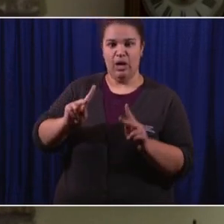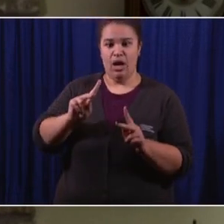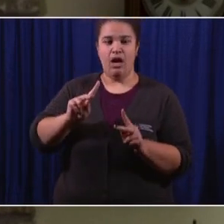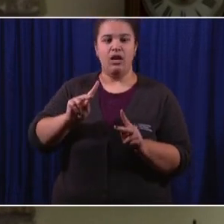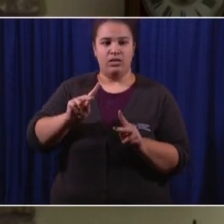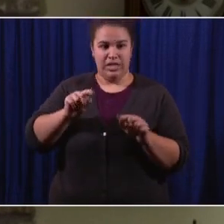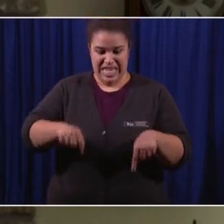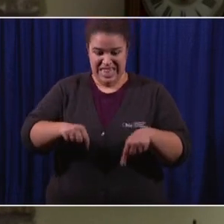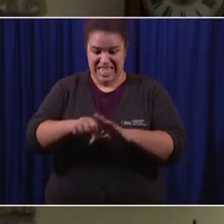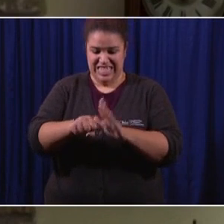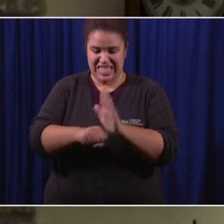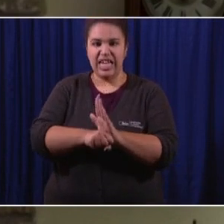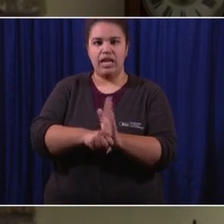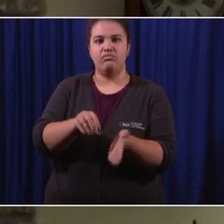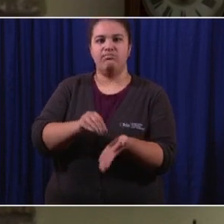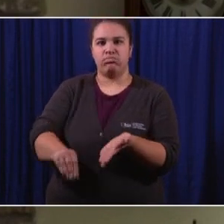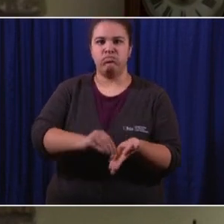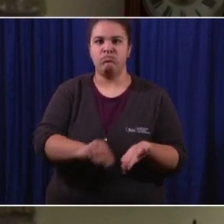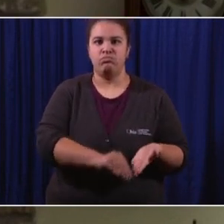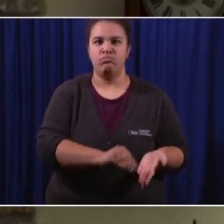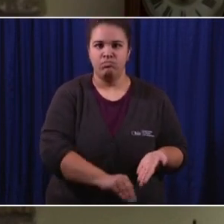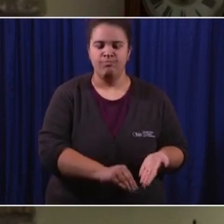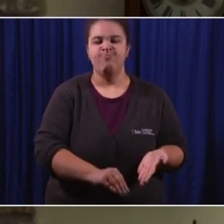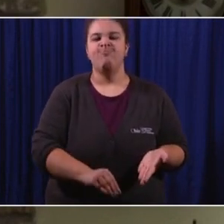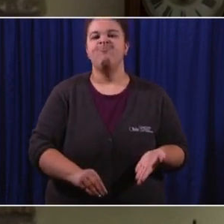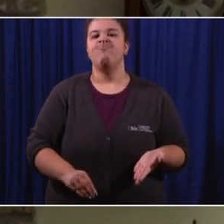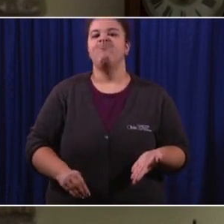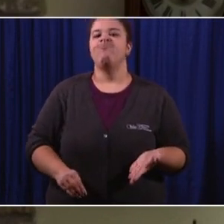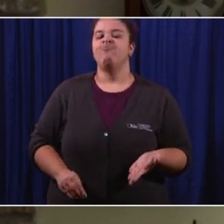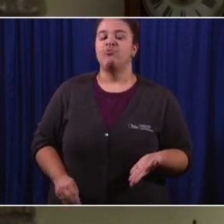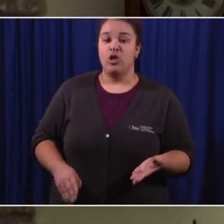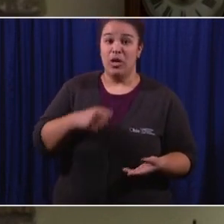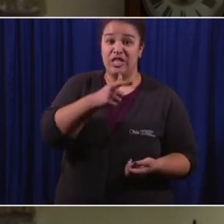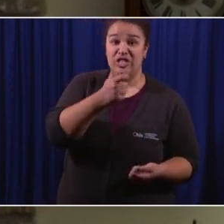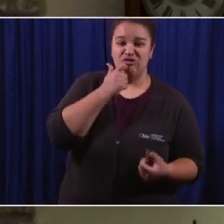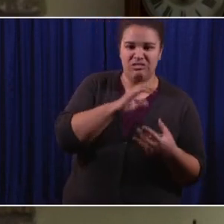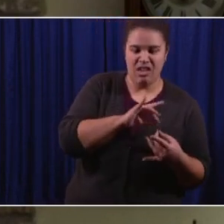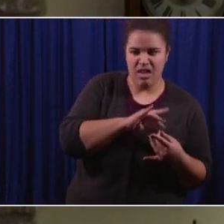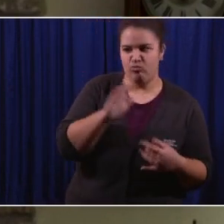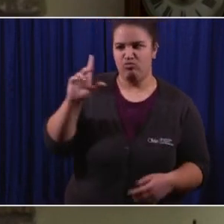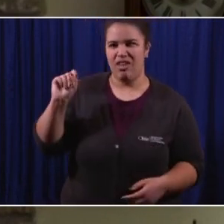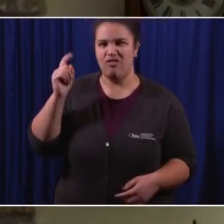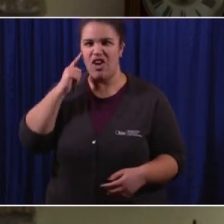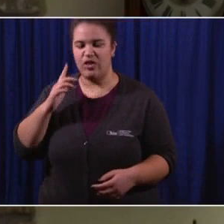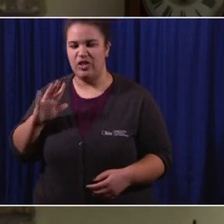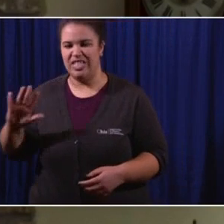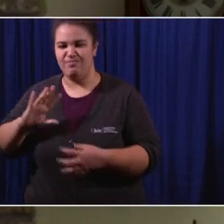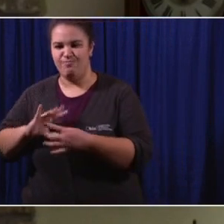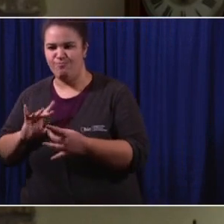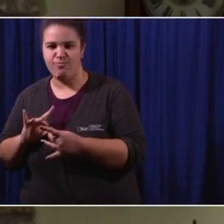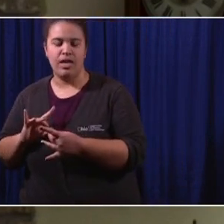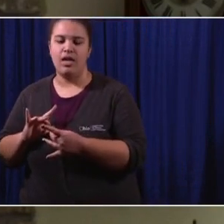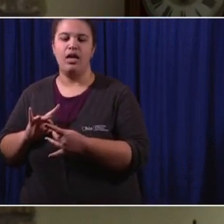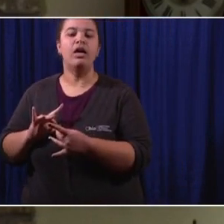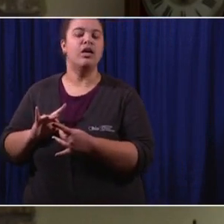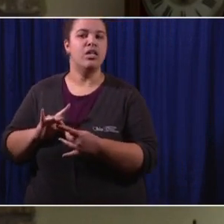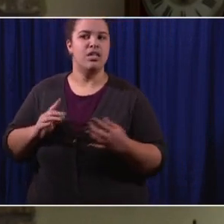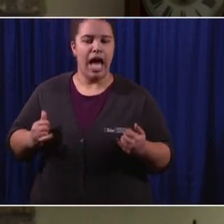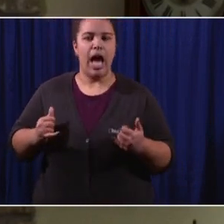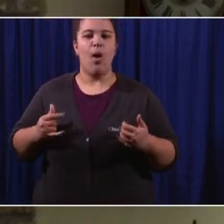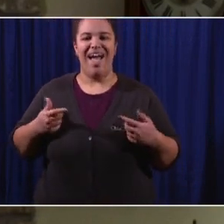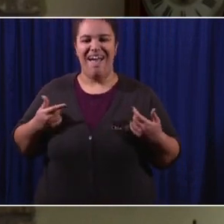talking about, what you just talked about, and what the Lieutenant Governor's been talking about, what are your concerns that as we've recovered from that